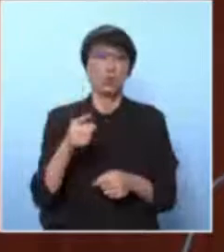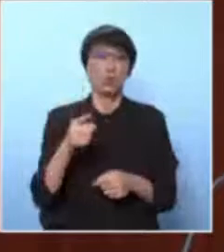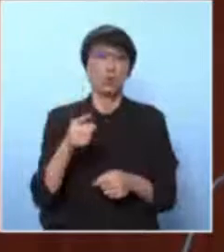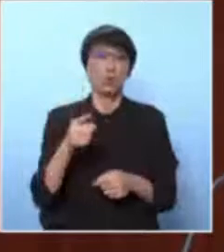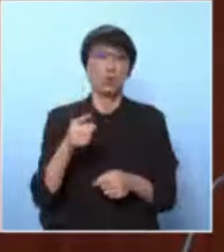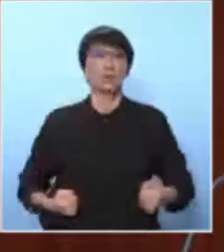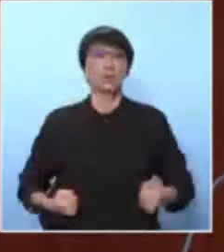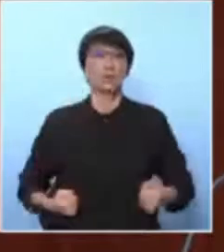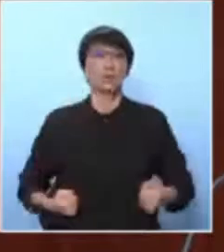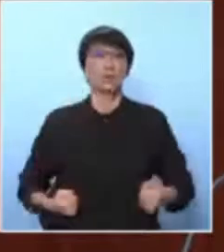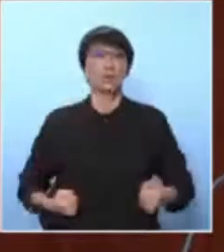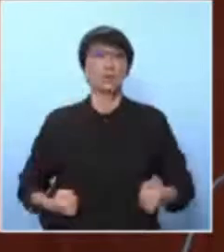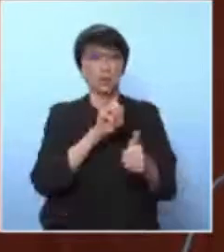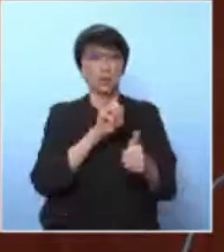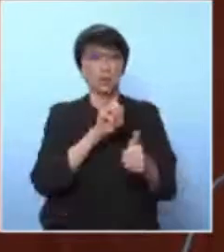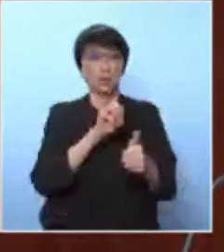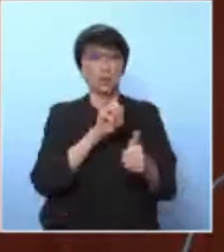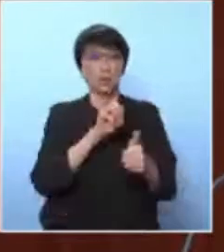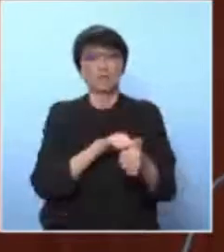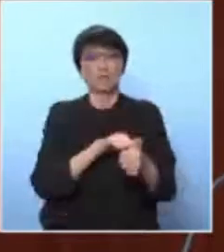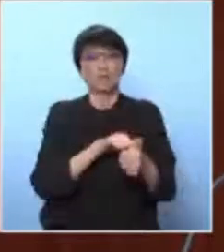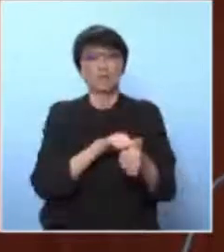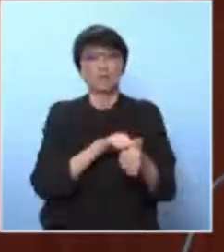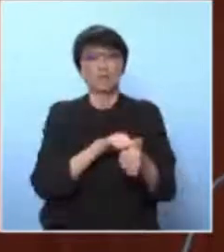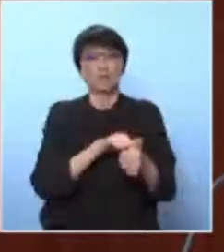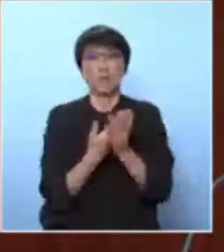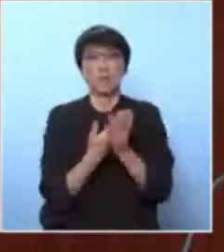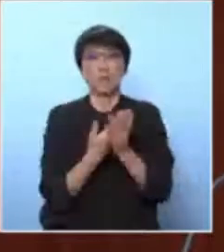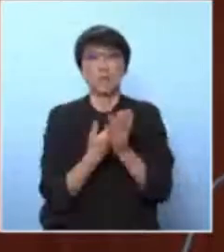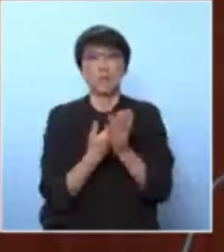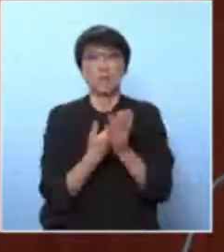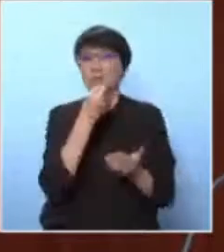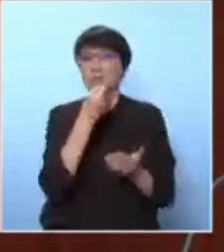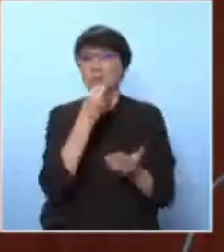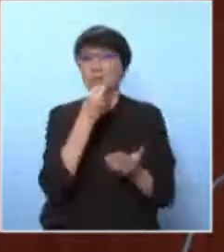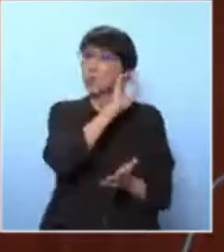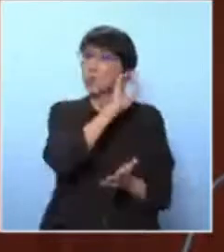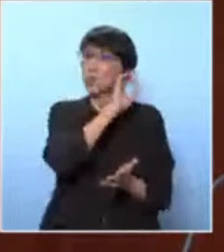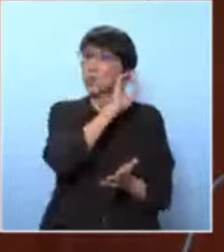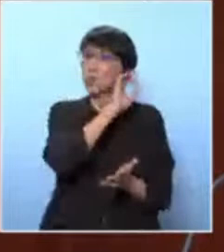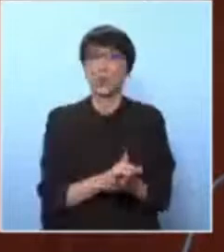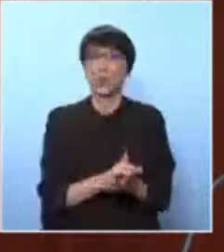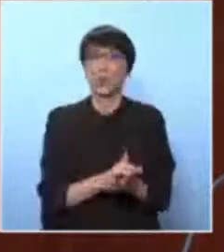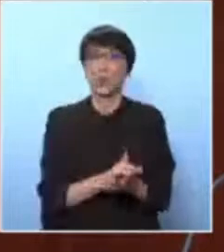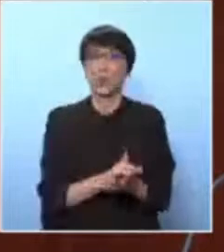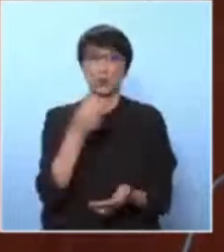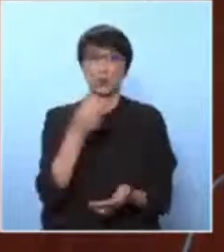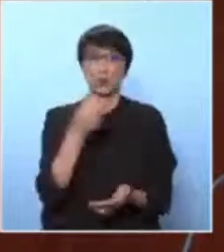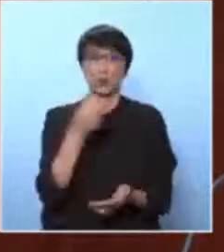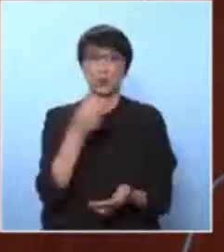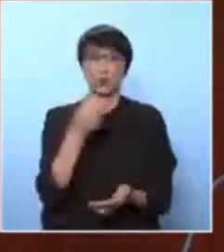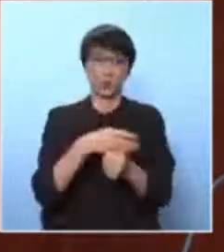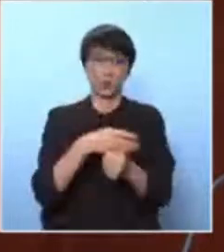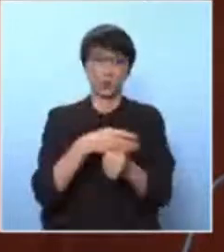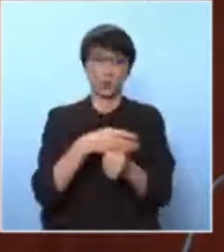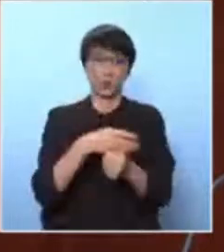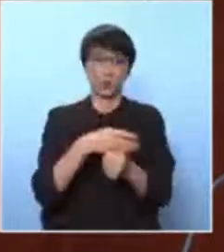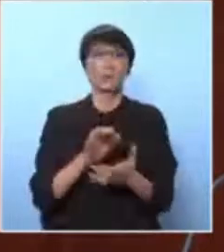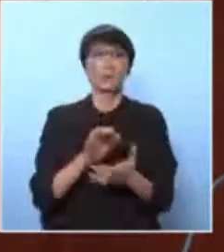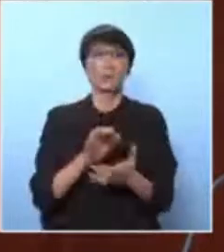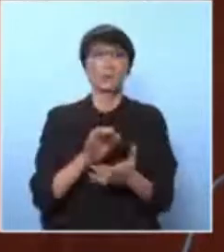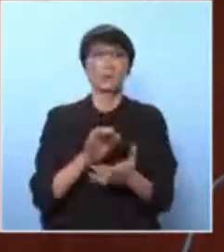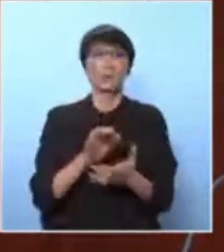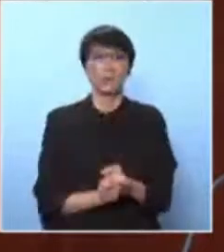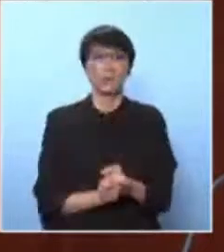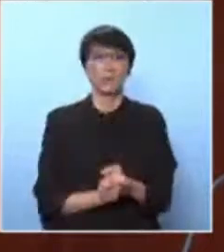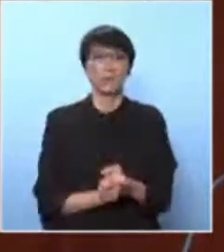as healthcare, catering, retail, and hotel hospitality services. Upon completion of training, trainees will be offered employment contracts by